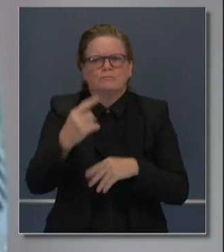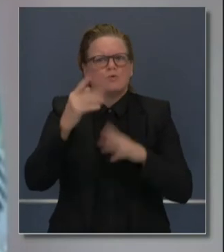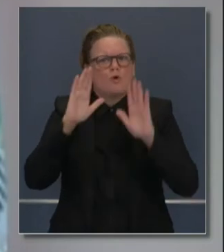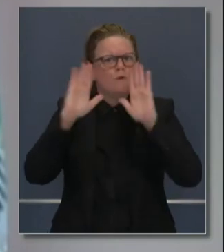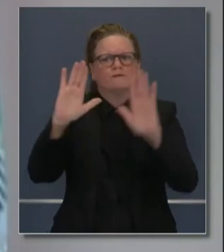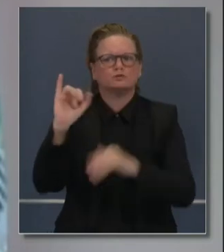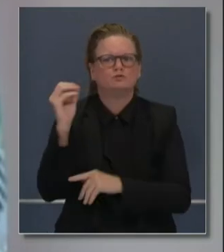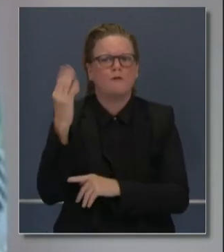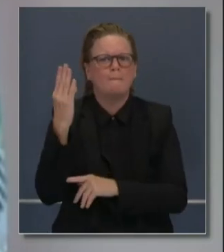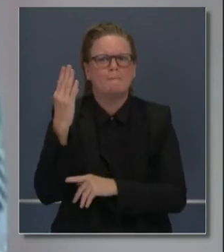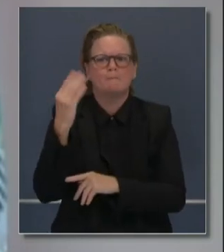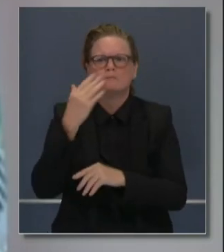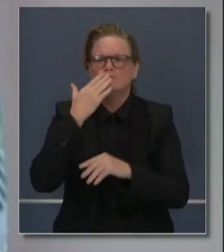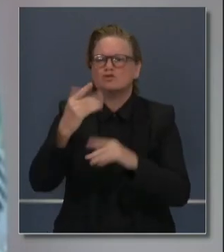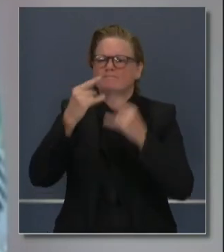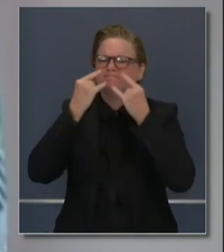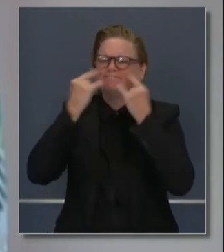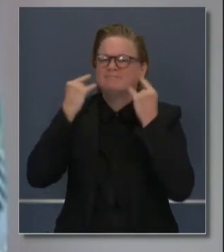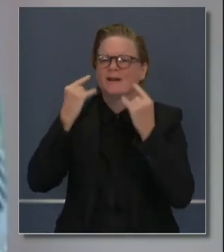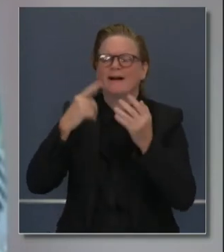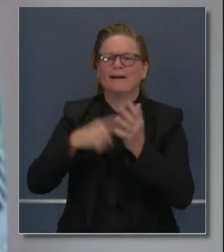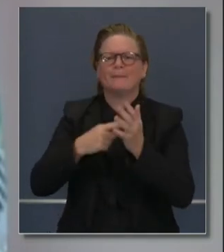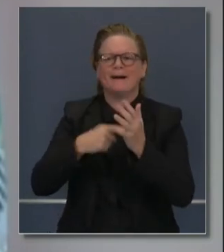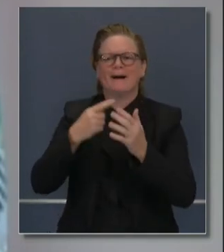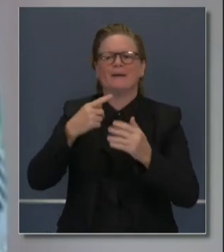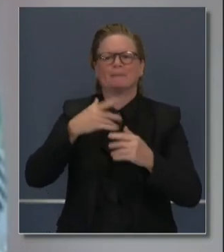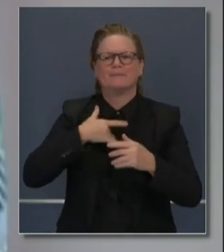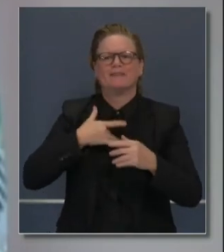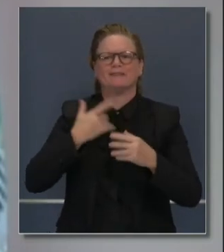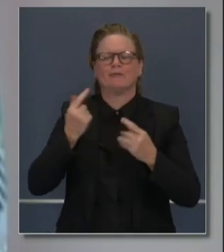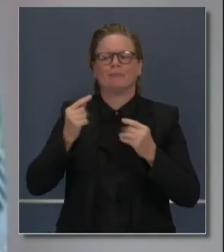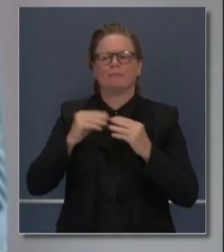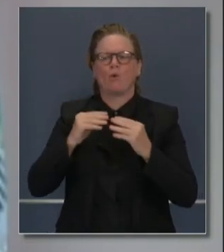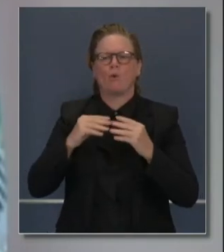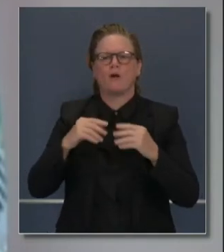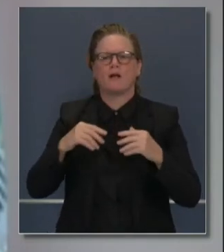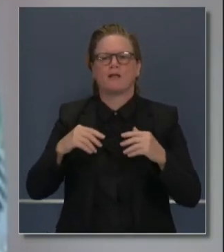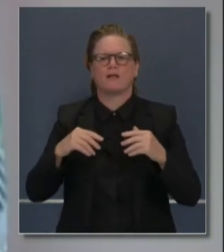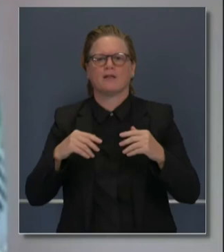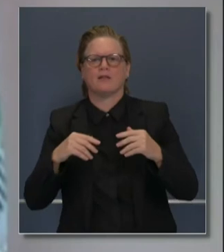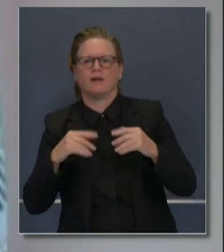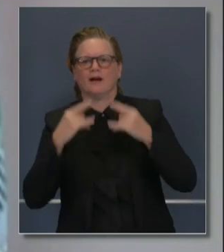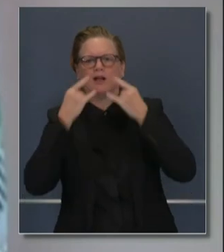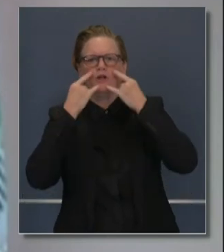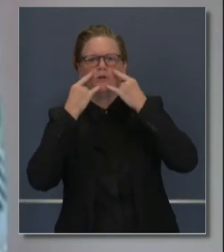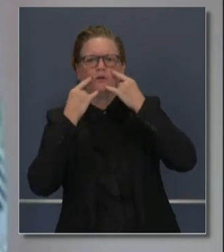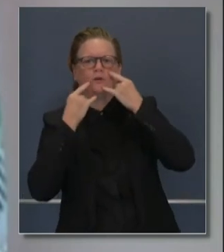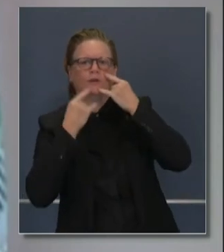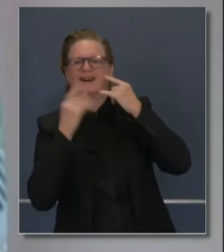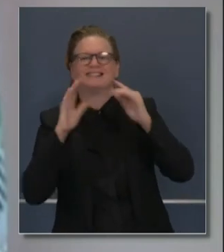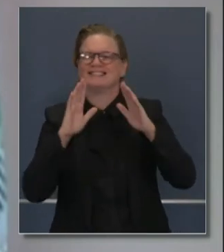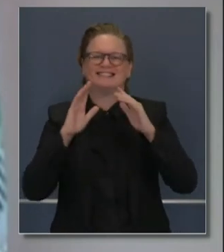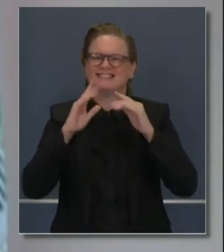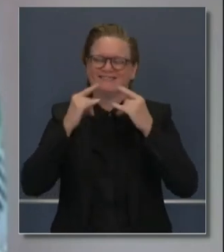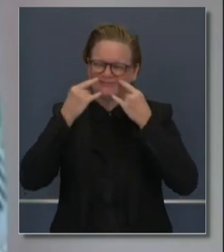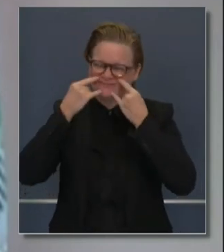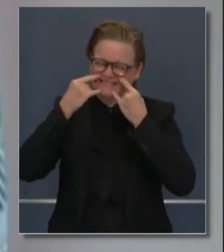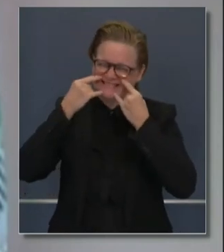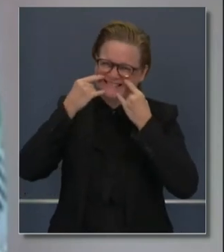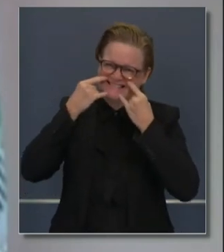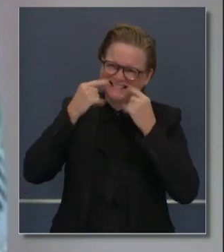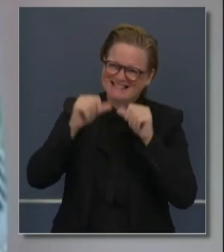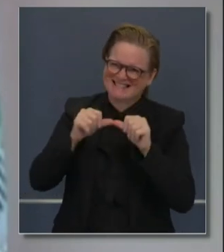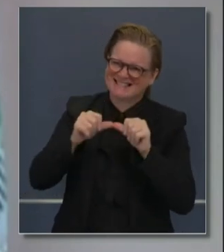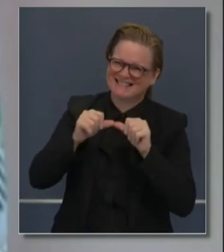one can blame you after months and months of messages about masking and physical distancing and staying at home. We get it. We know that